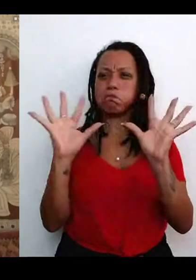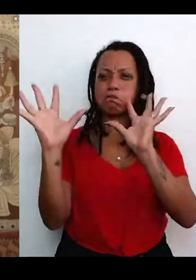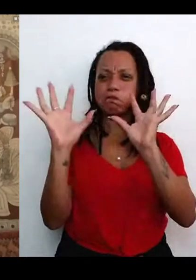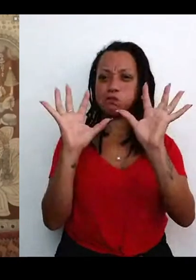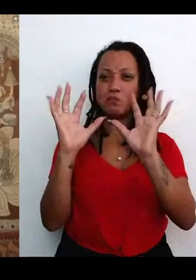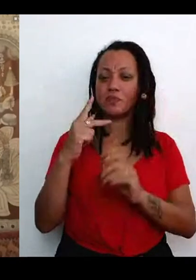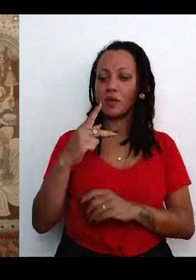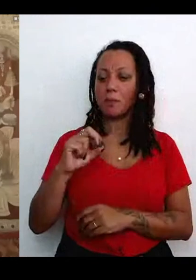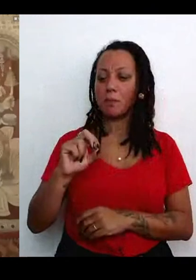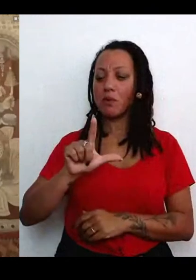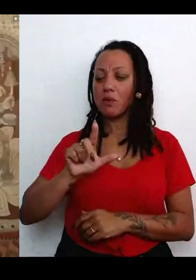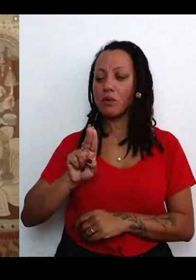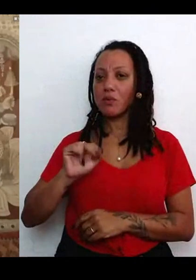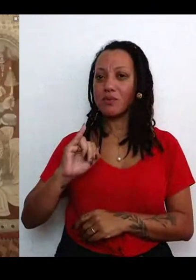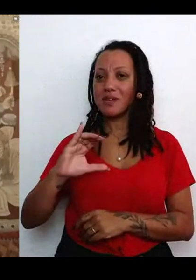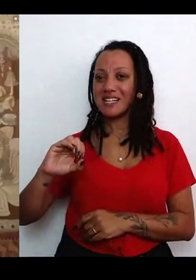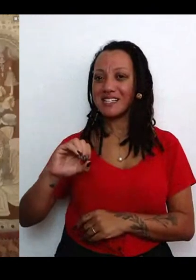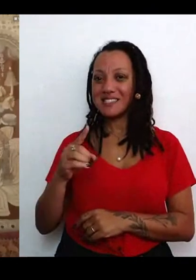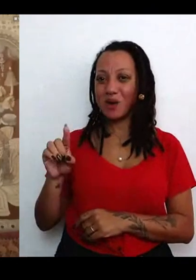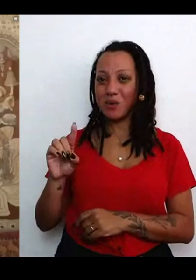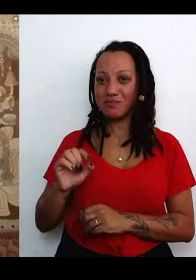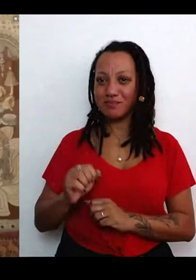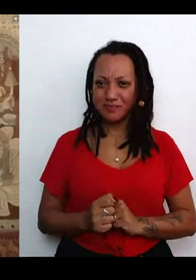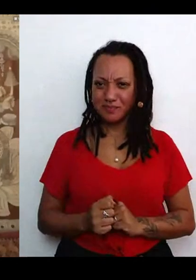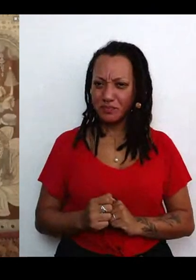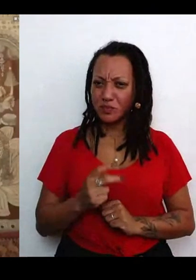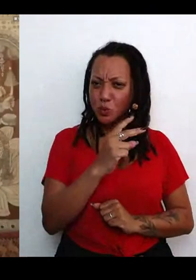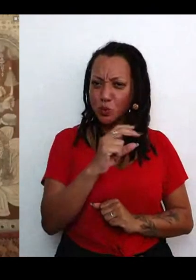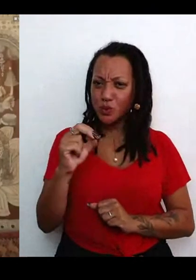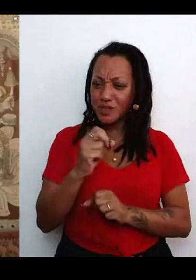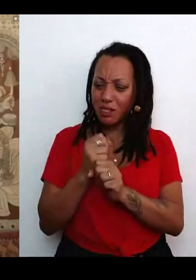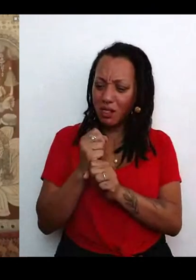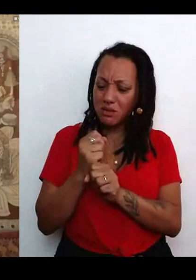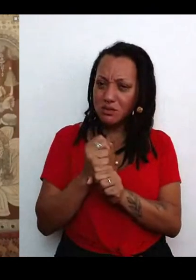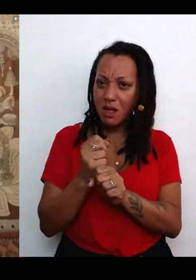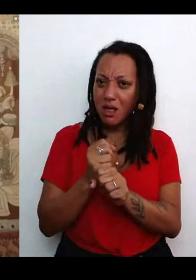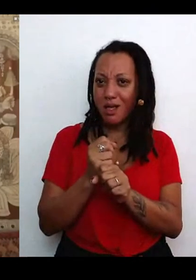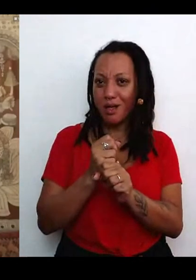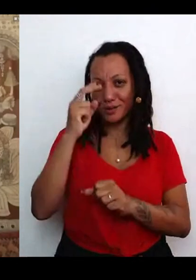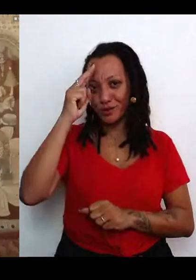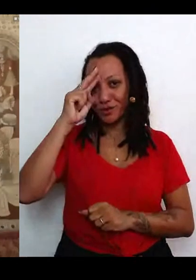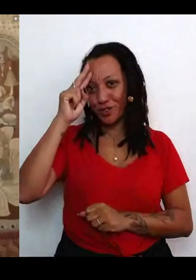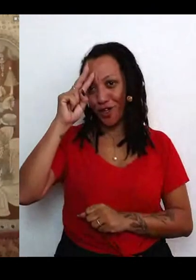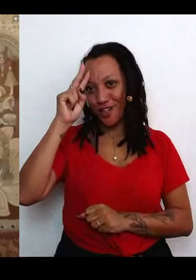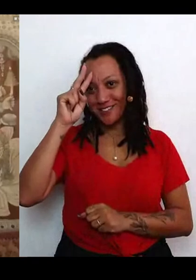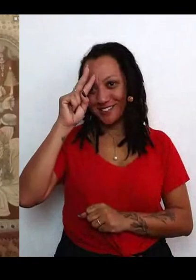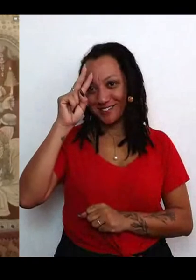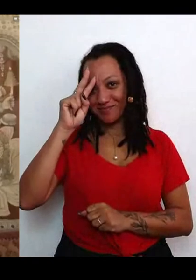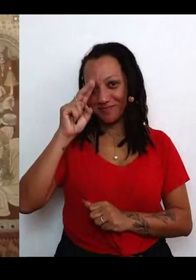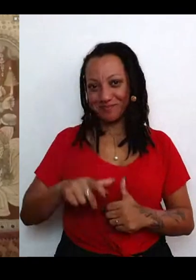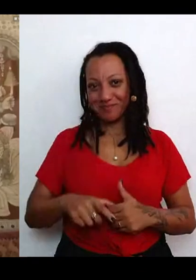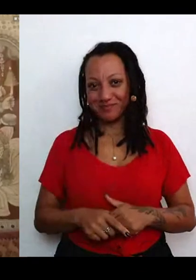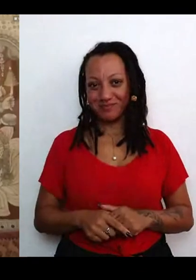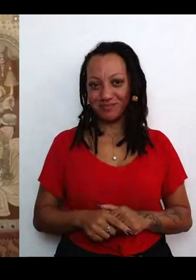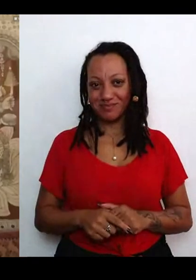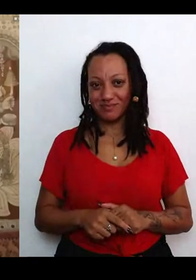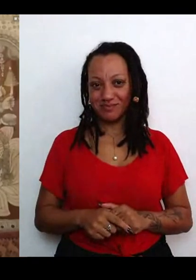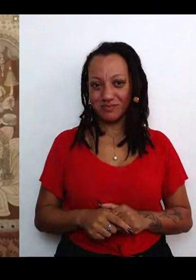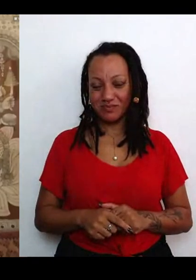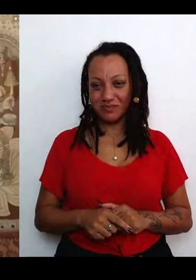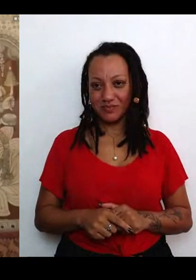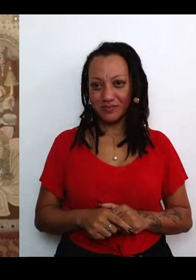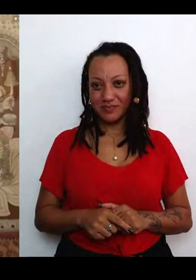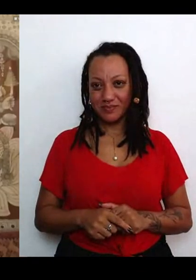show with history that's as recent as the pollution with fossil fuels is and most of it in